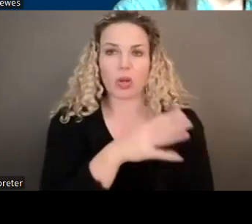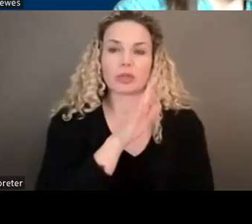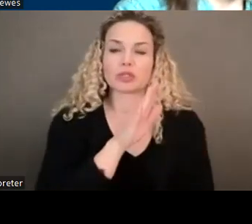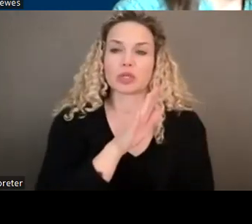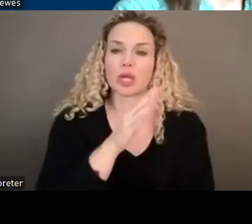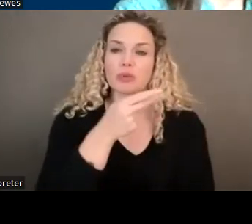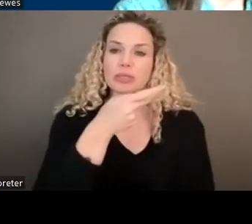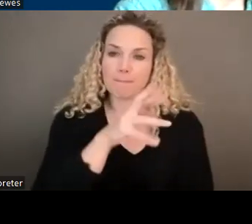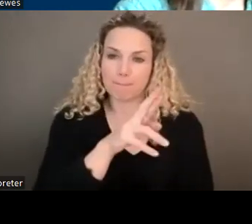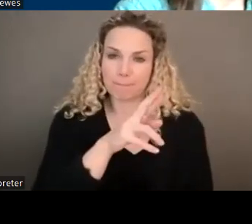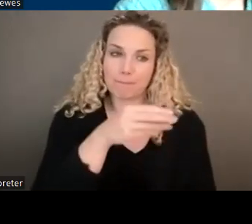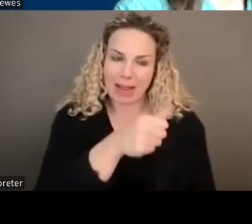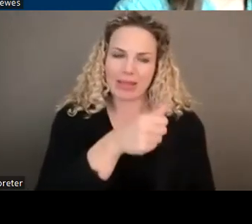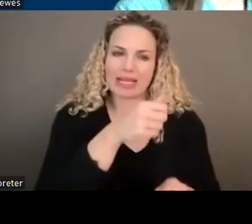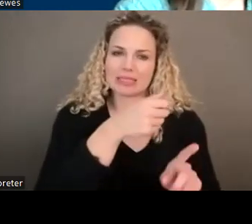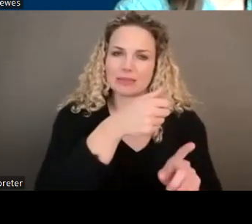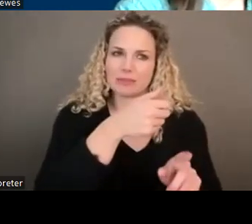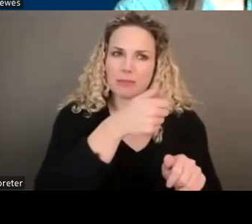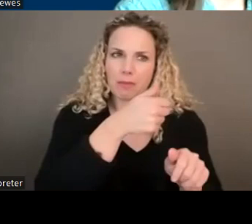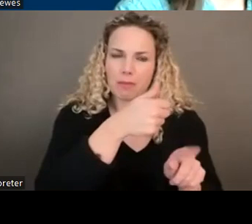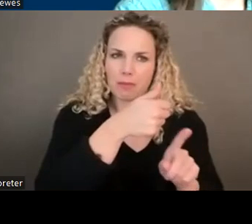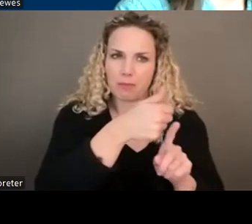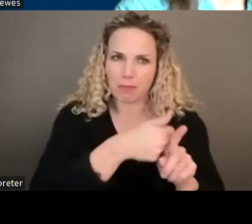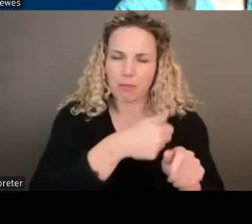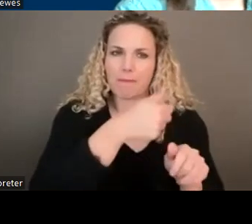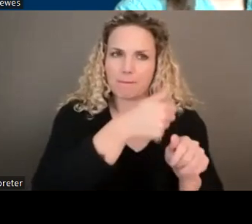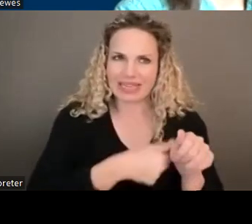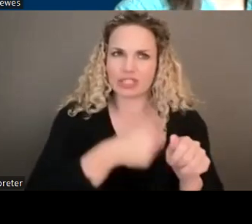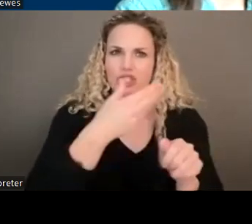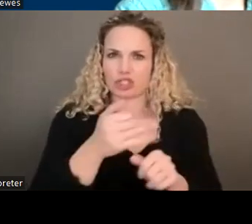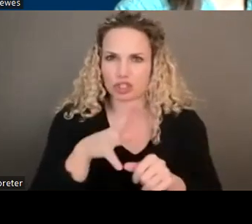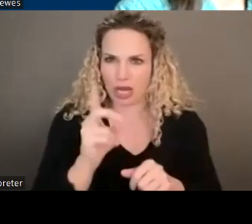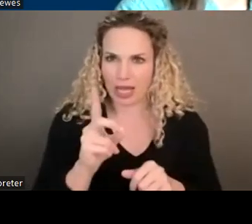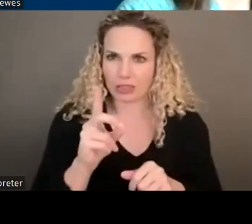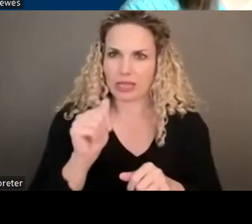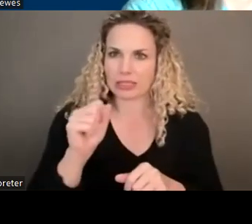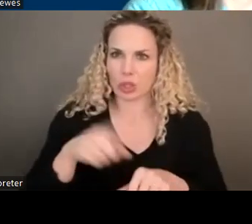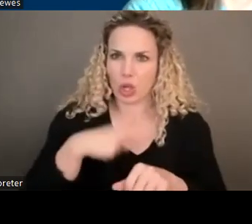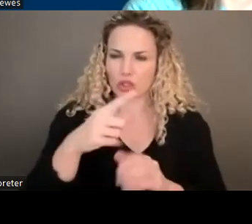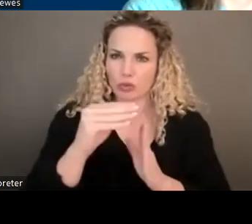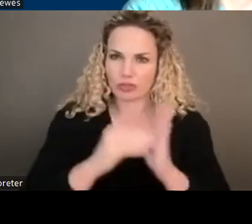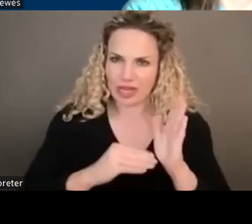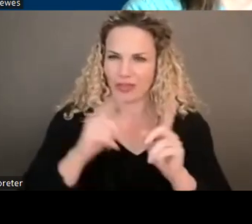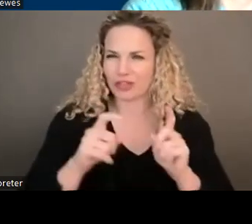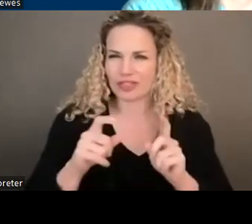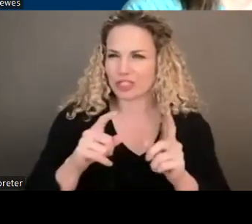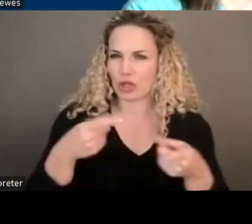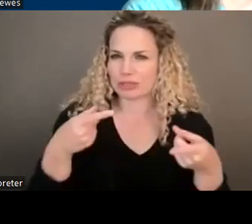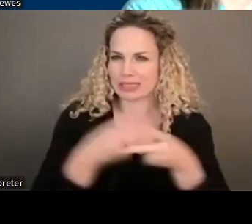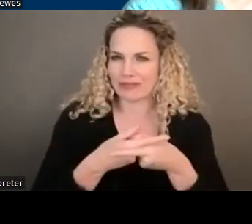child, as long as the survey is filled out. So is there different information we can